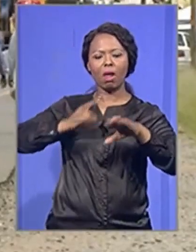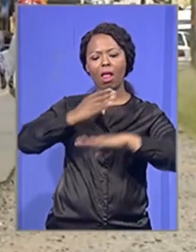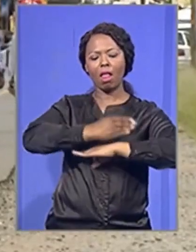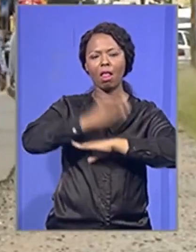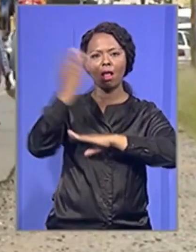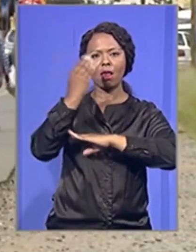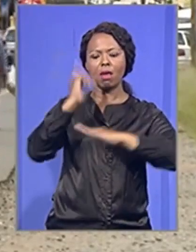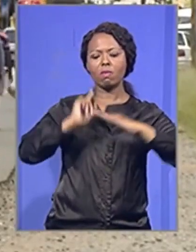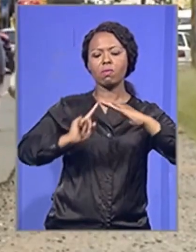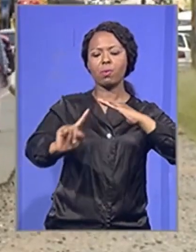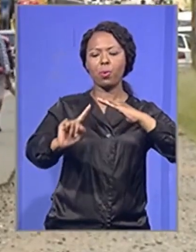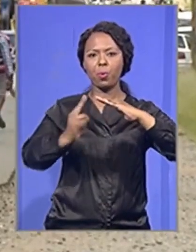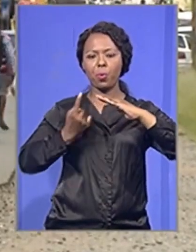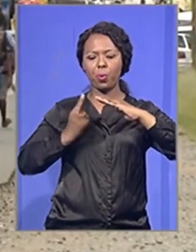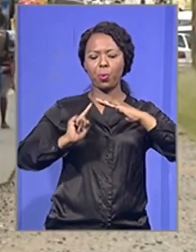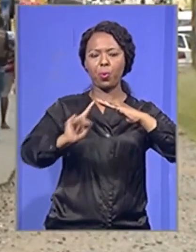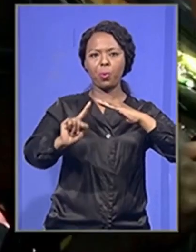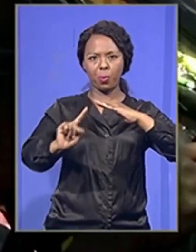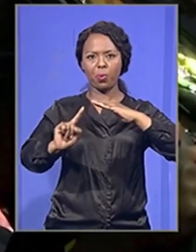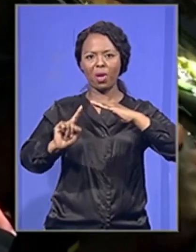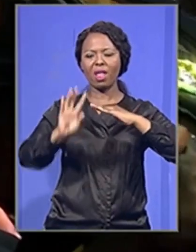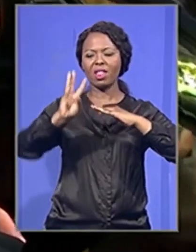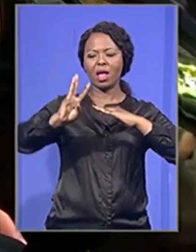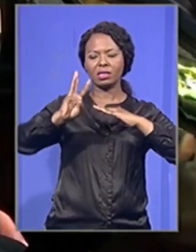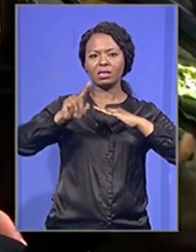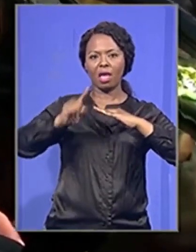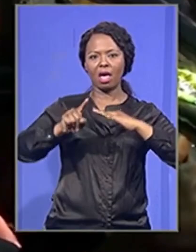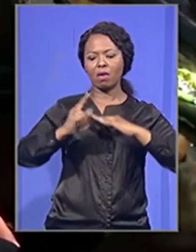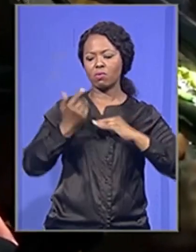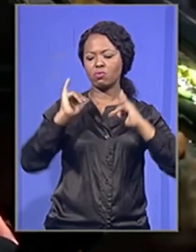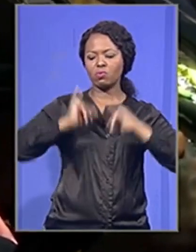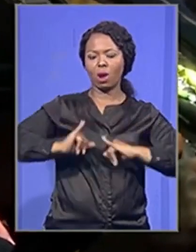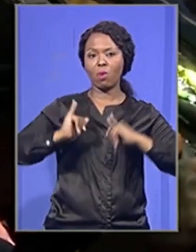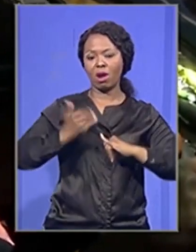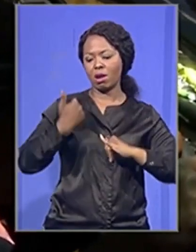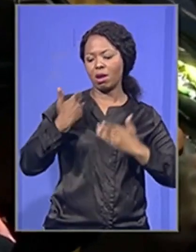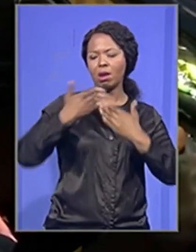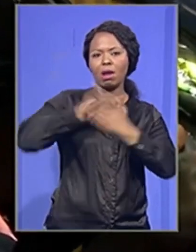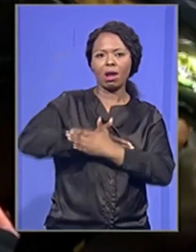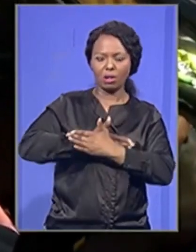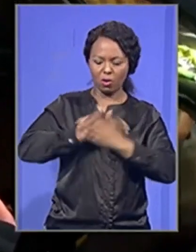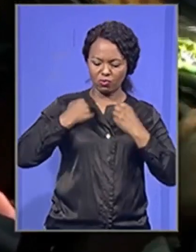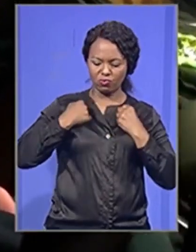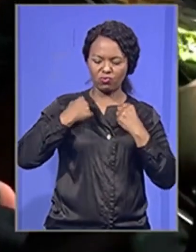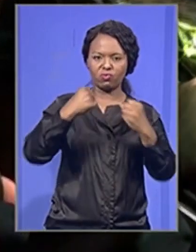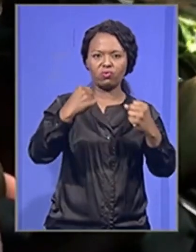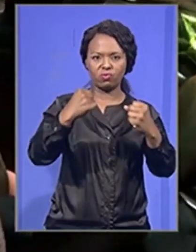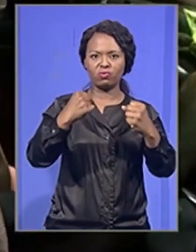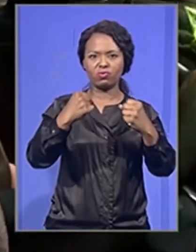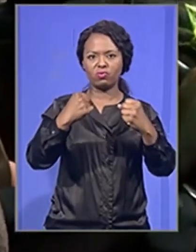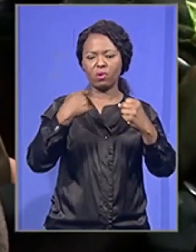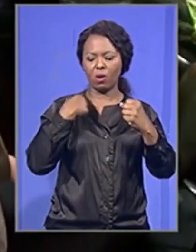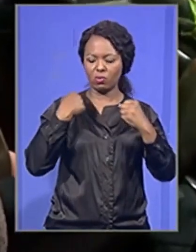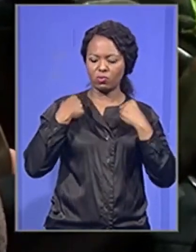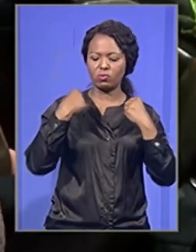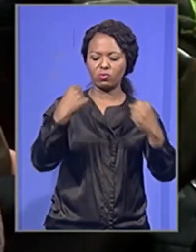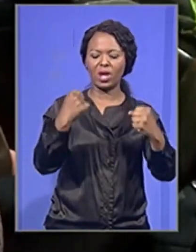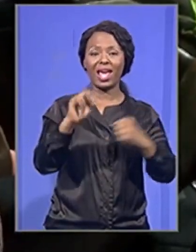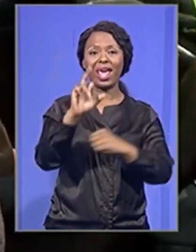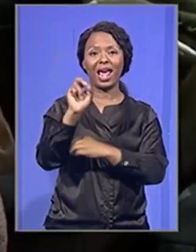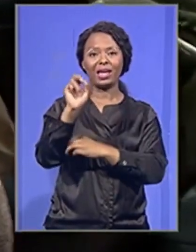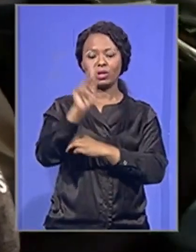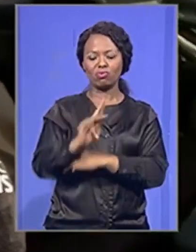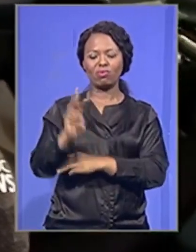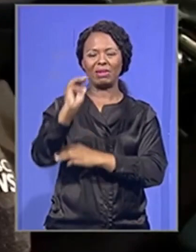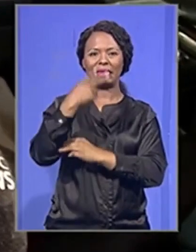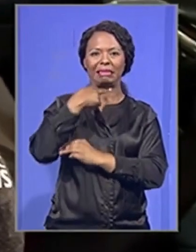wa mollwane go tloga ka labone. Since last night when I was traveling, I couldn't even manage to drive above 80.